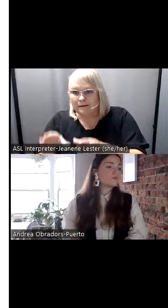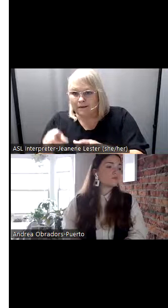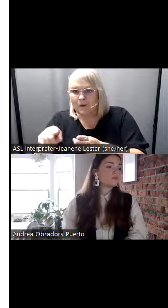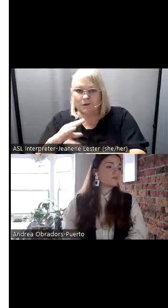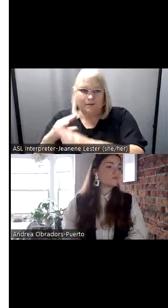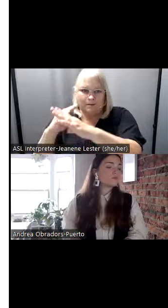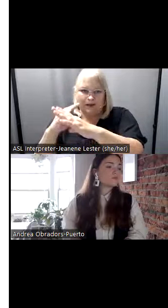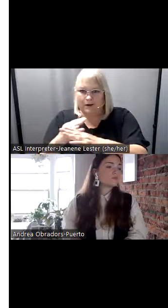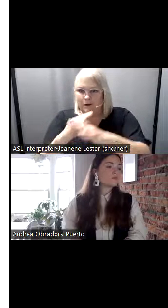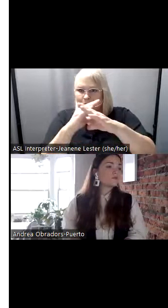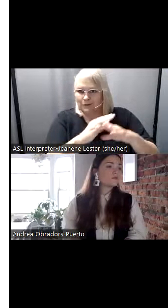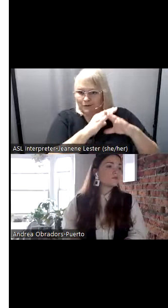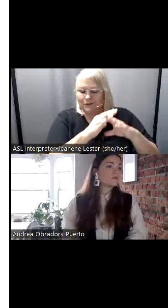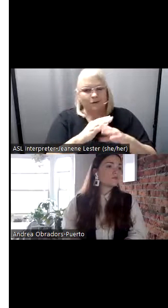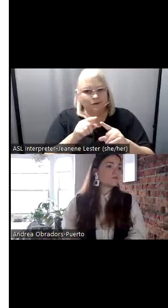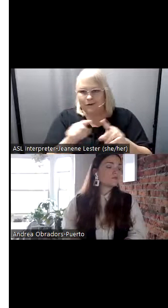really embrace the platform.